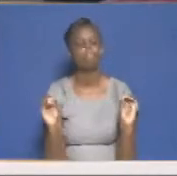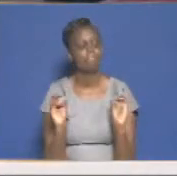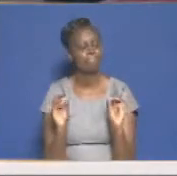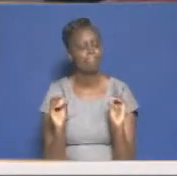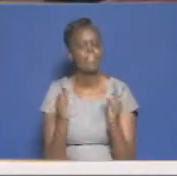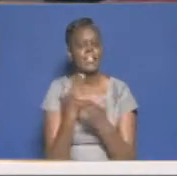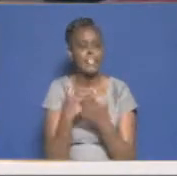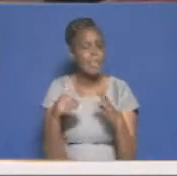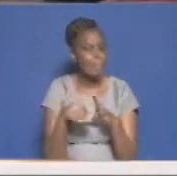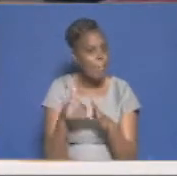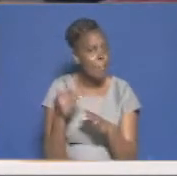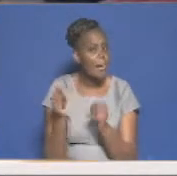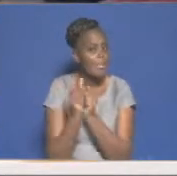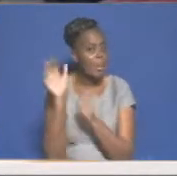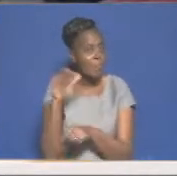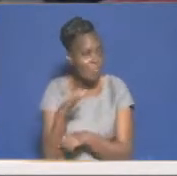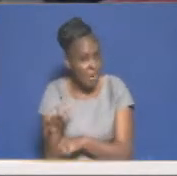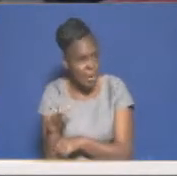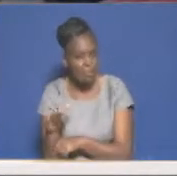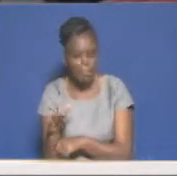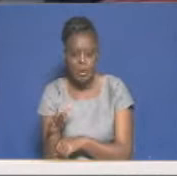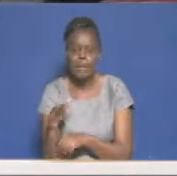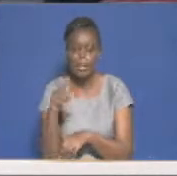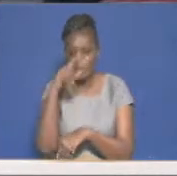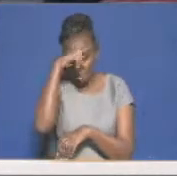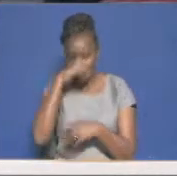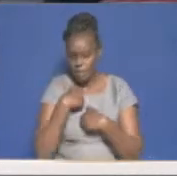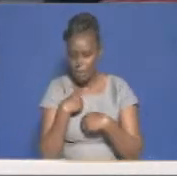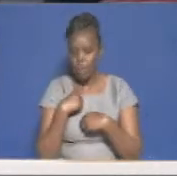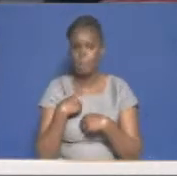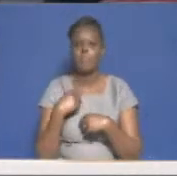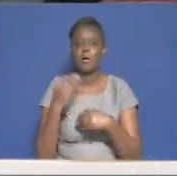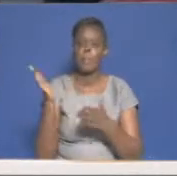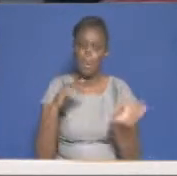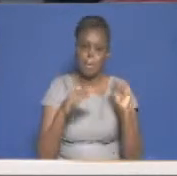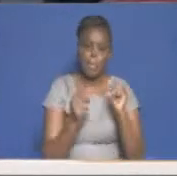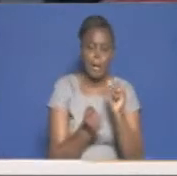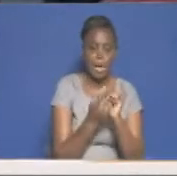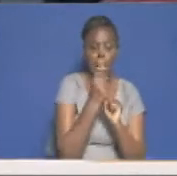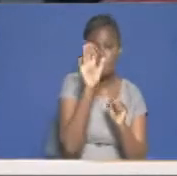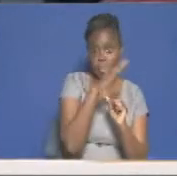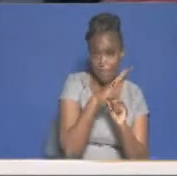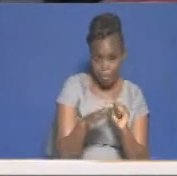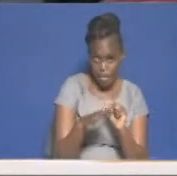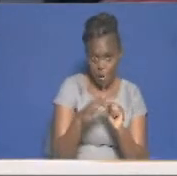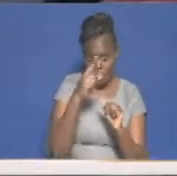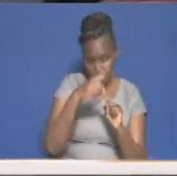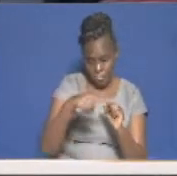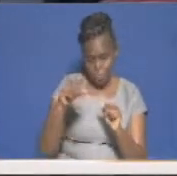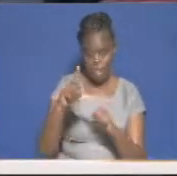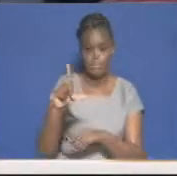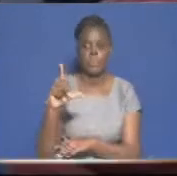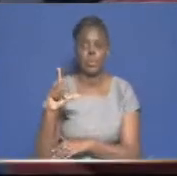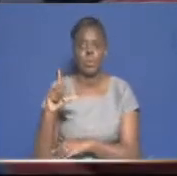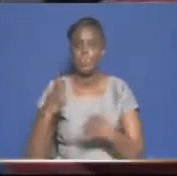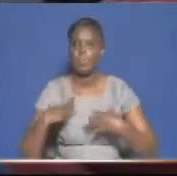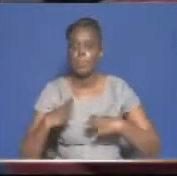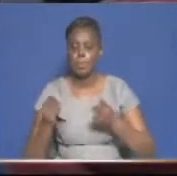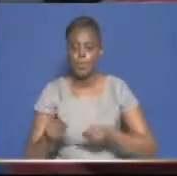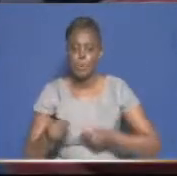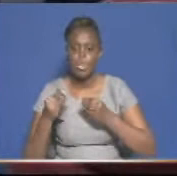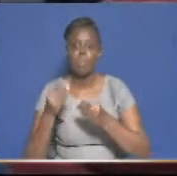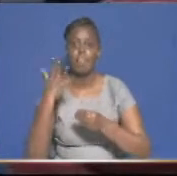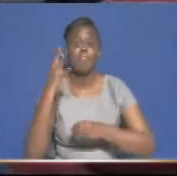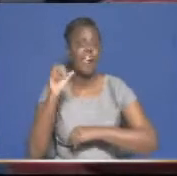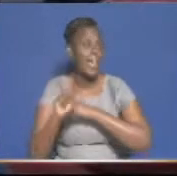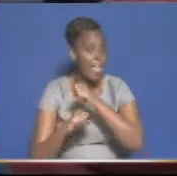number, and they petitioned the President successfully. And we had to come back in 11th Parliament and we passed the law. People were given